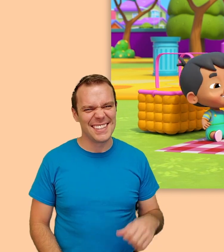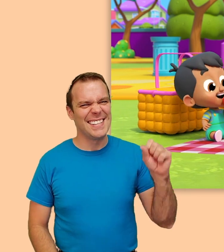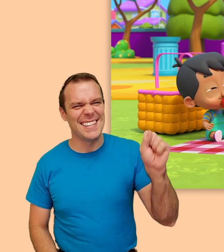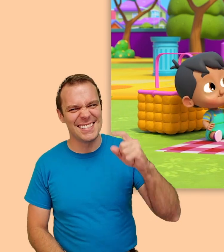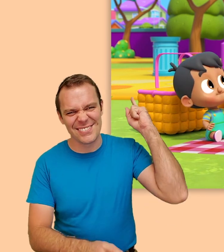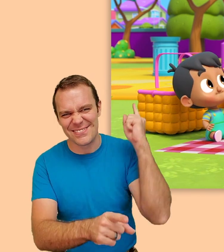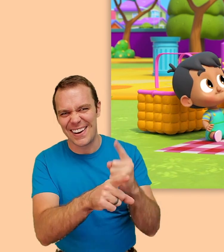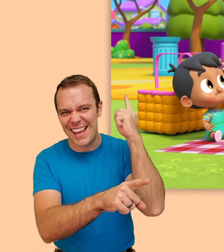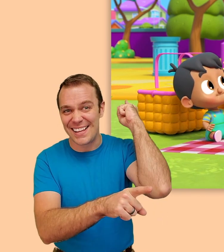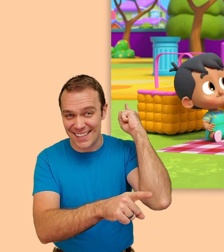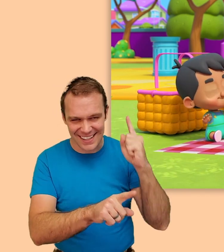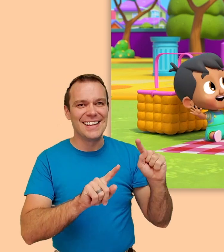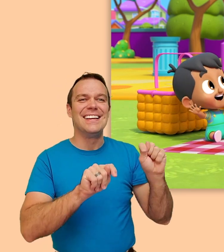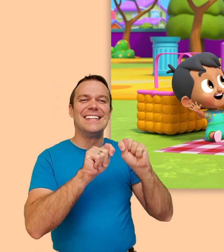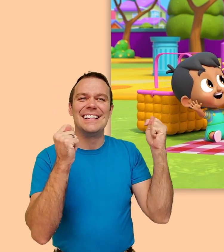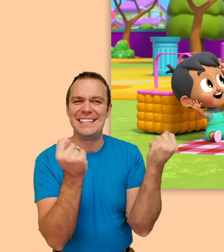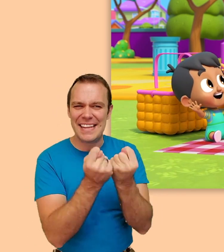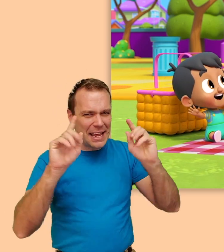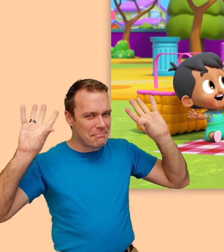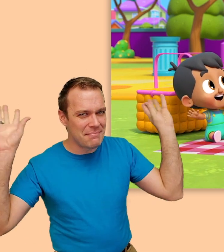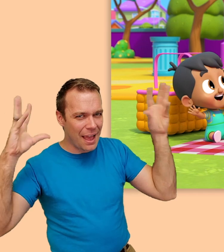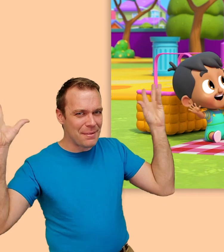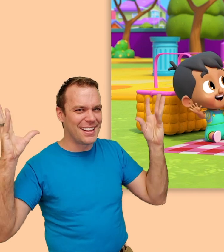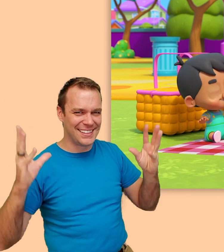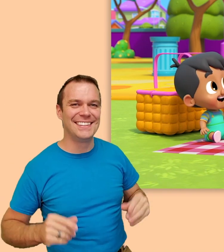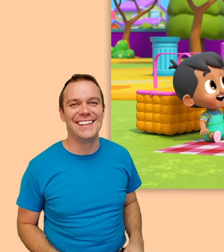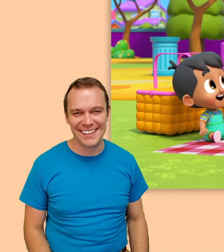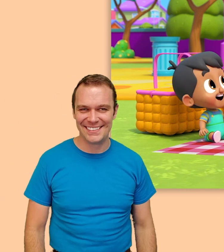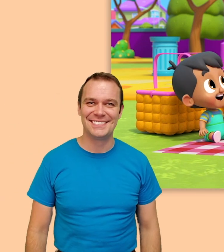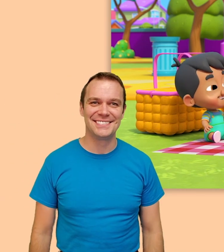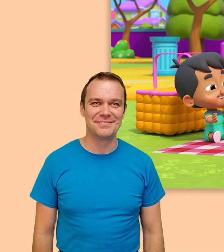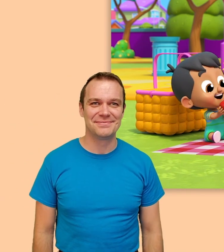town. Yes, sir. Team Ambulance.